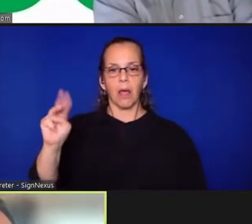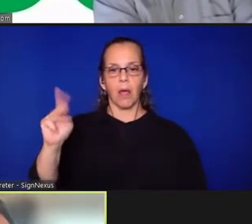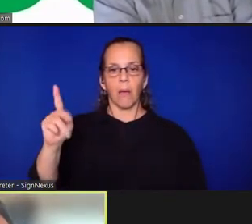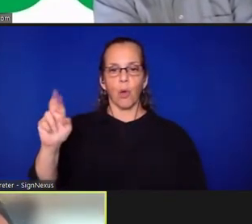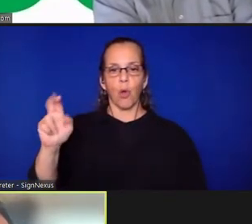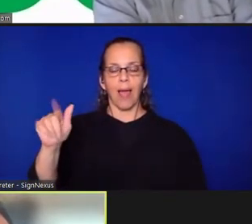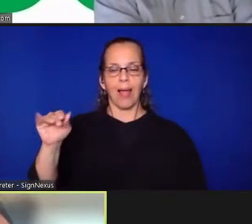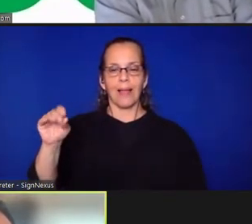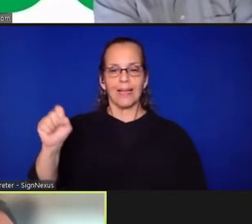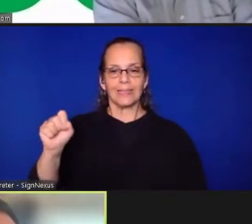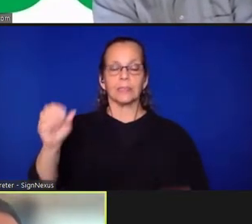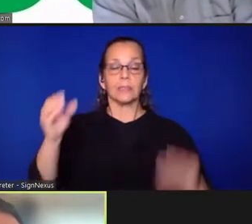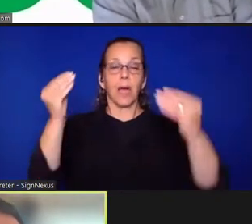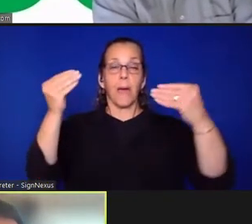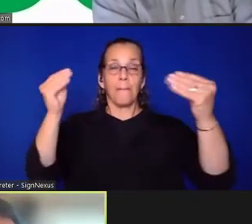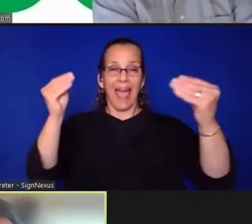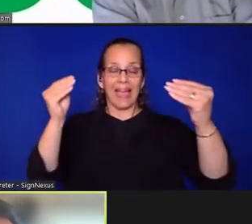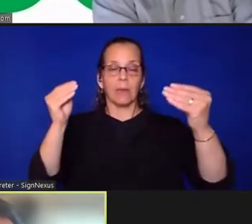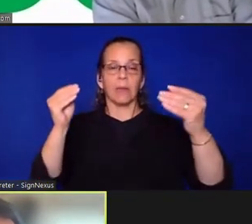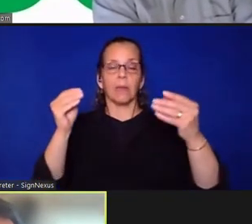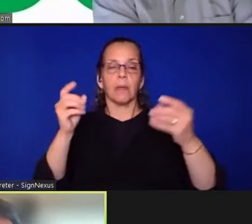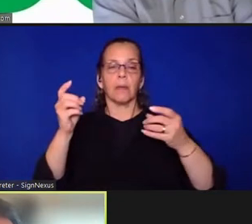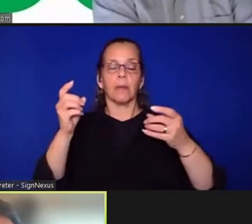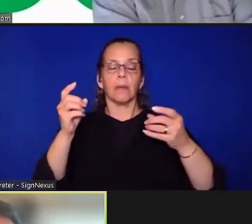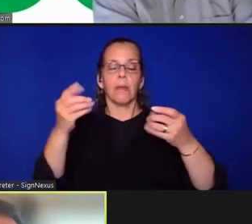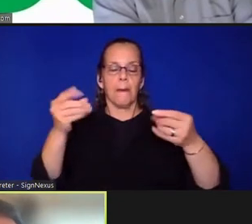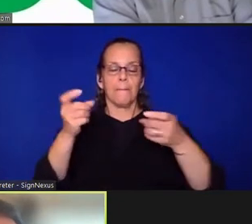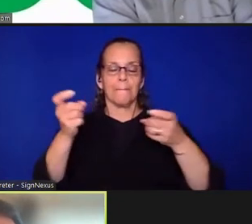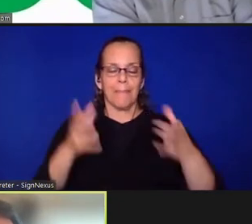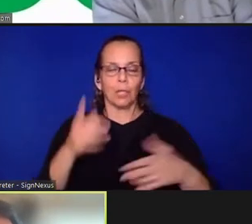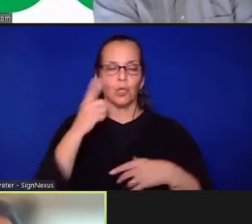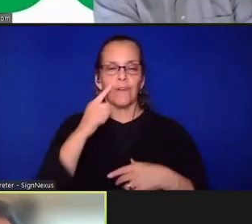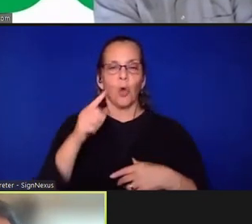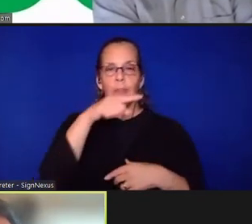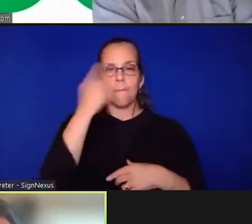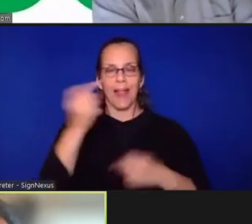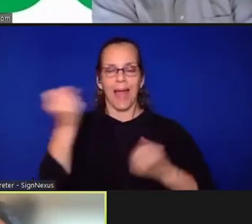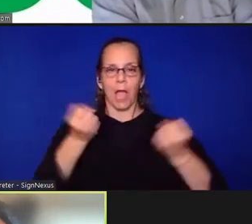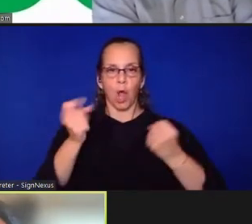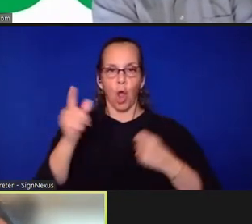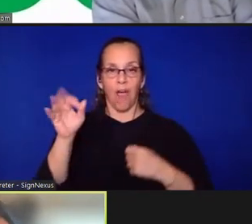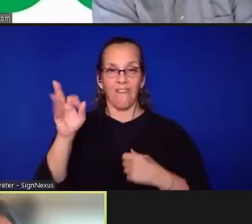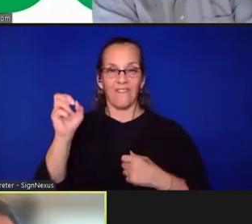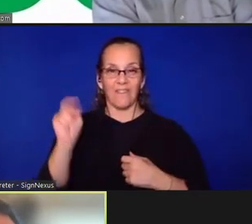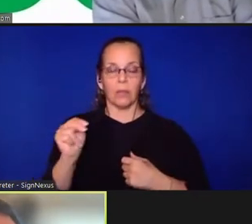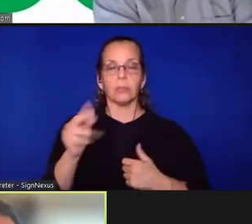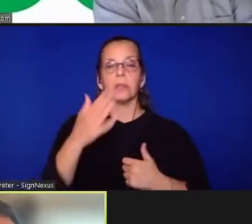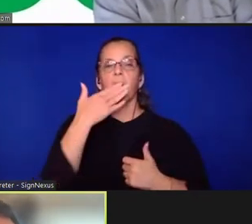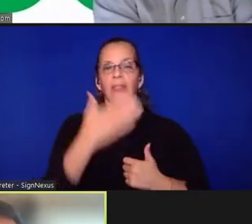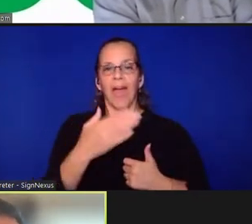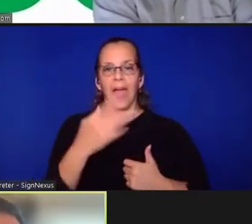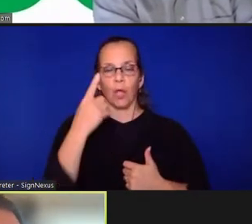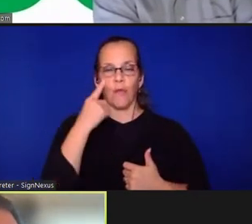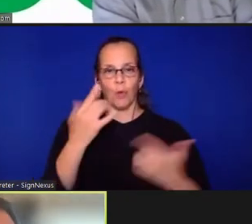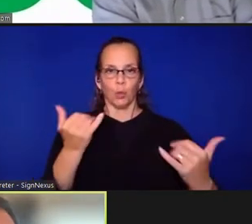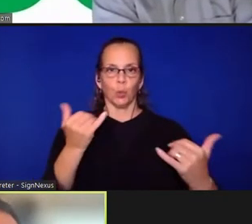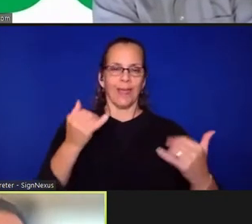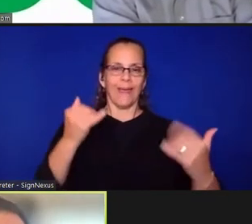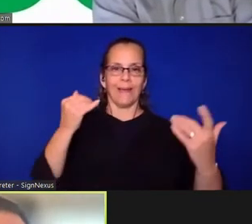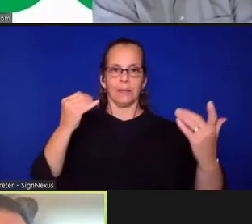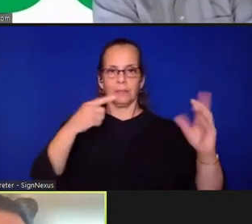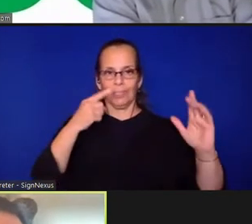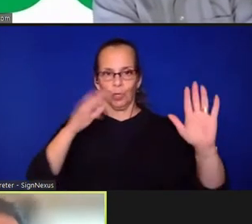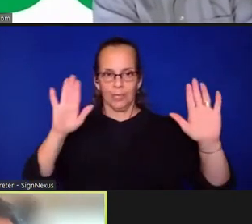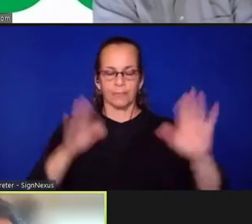manager of the black car fund thank you for the opportunity to testify on behalf of the black car industry at today's hearing the environmental